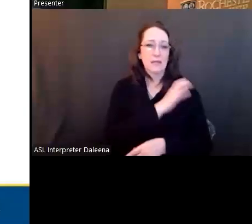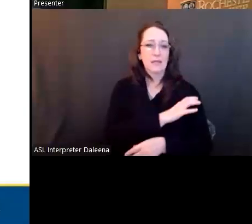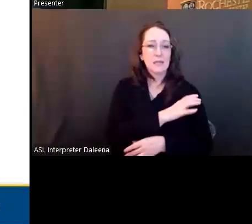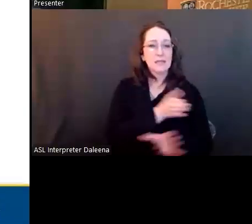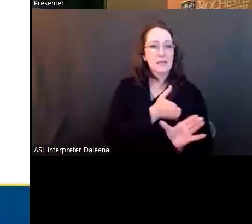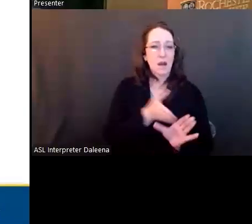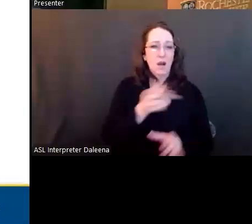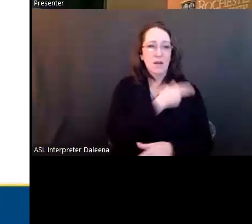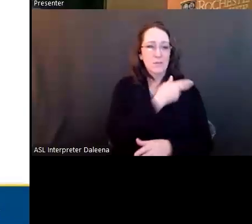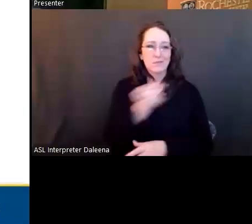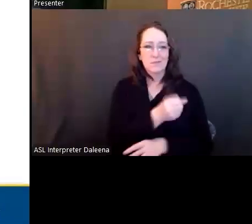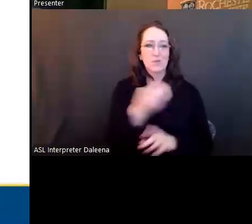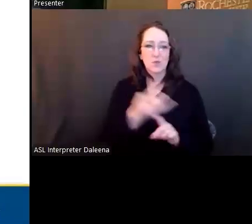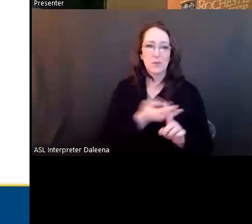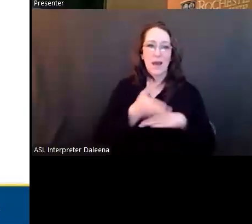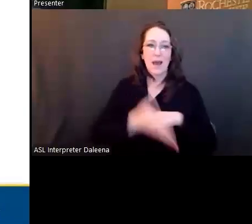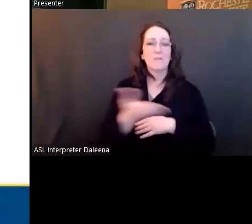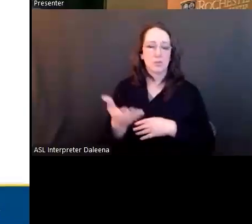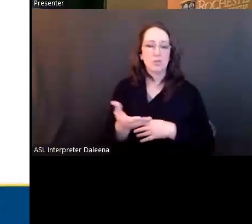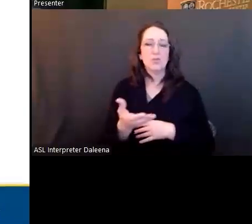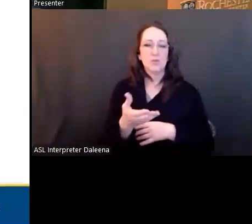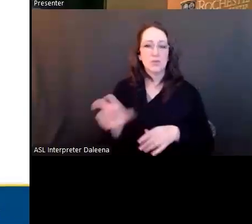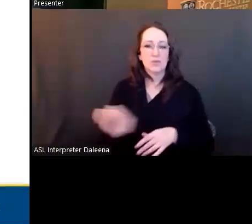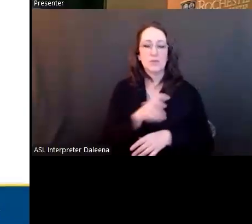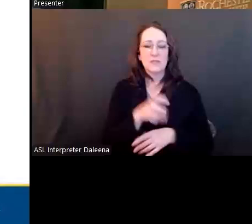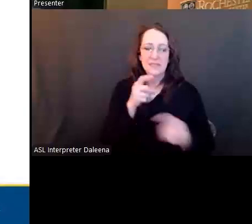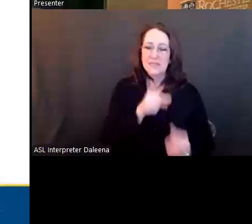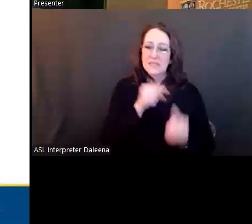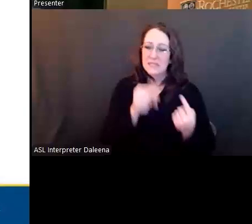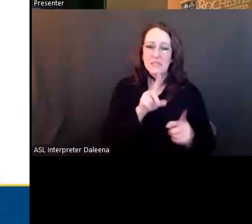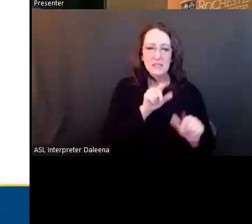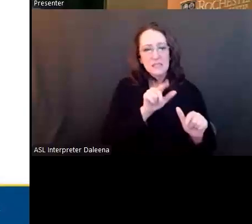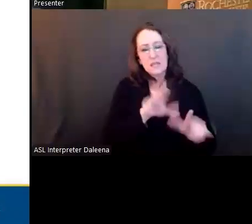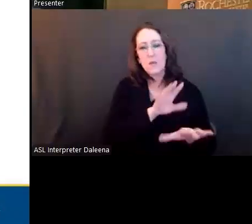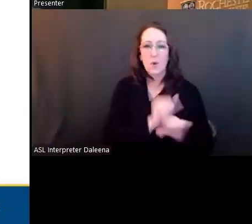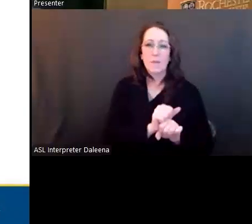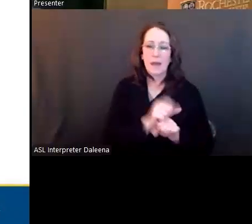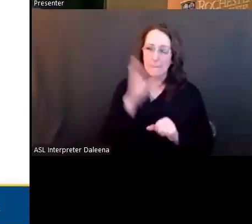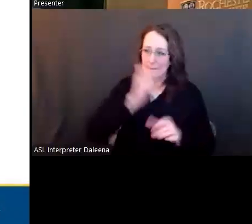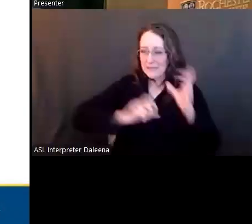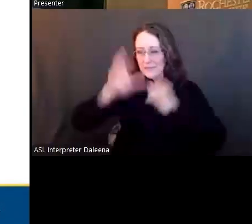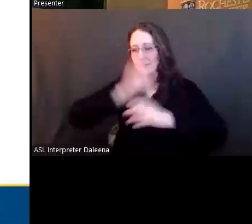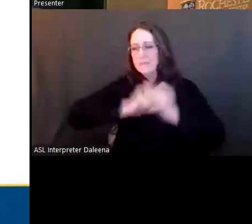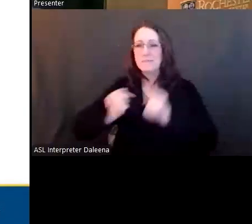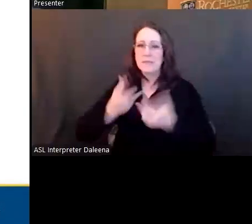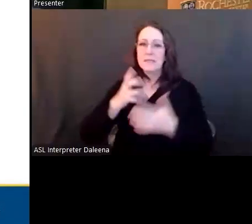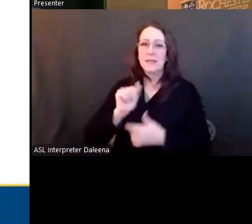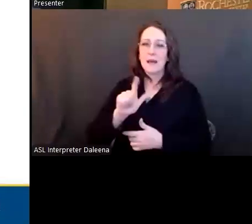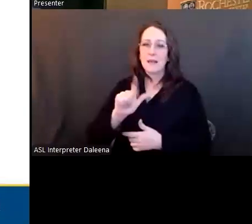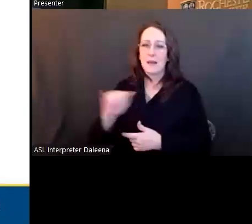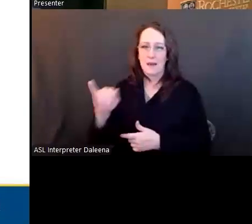2 months after transitioning. He had difficulty attending appointments and missed many LAI appointments.